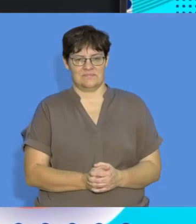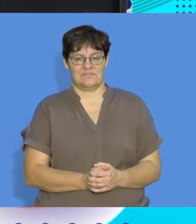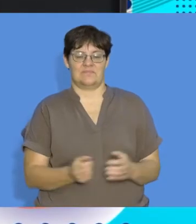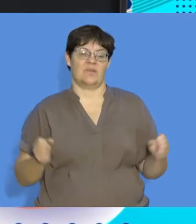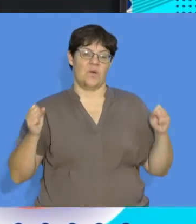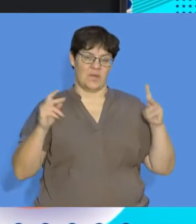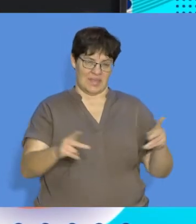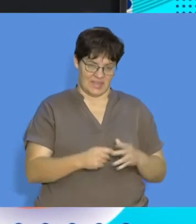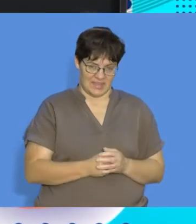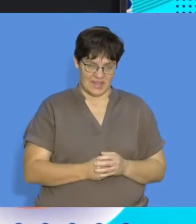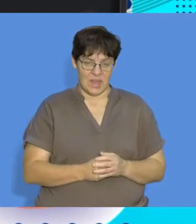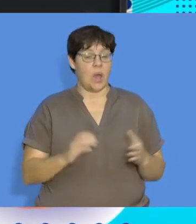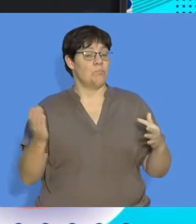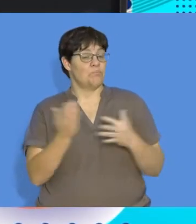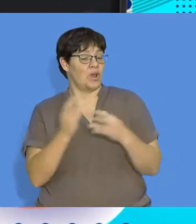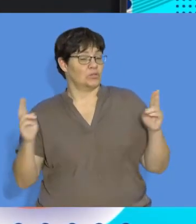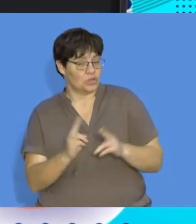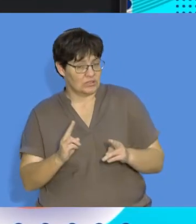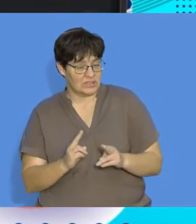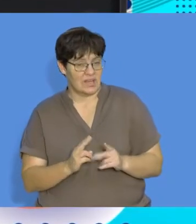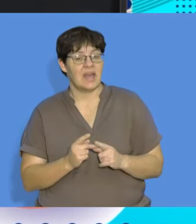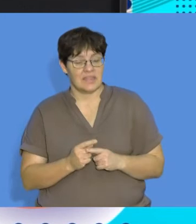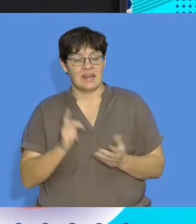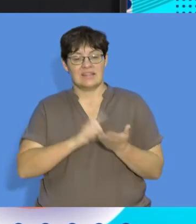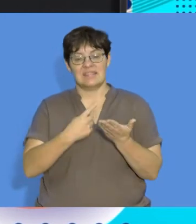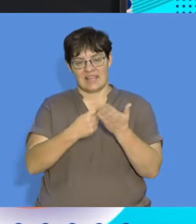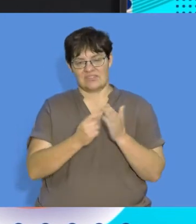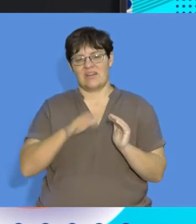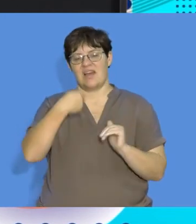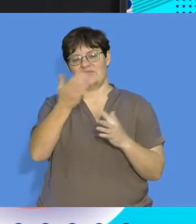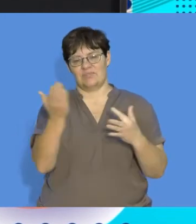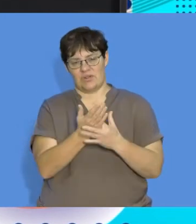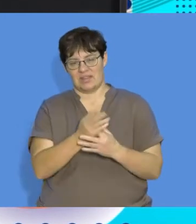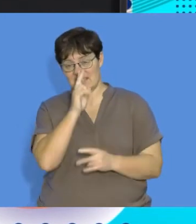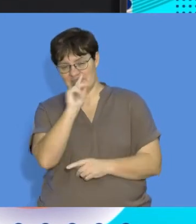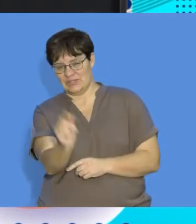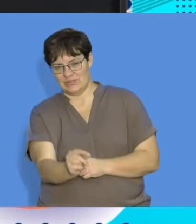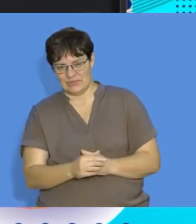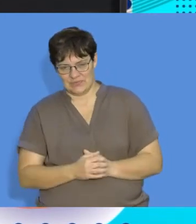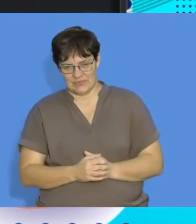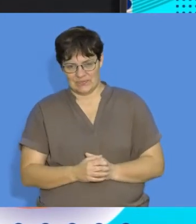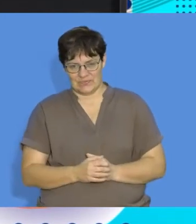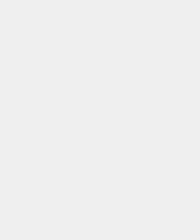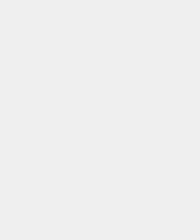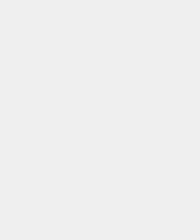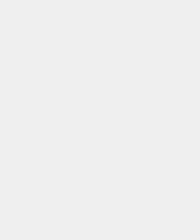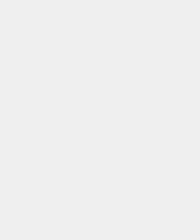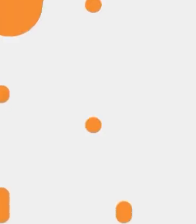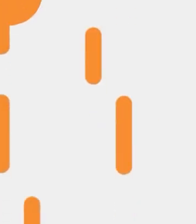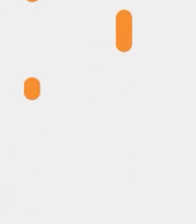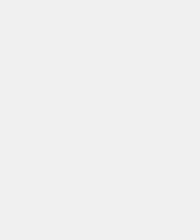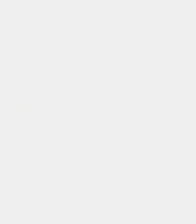Okay, good people, we'll take a short break for now and then take our discussion forward after the short break. See you shortly.